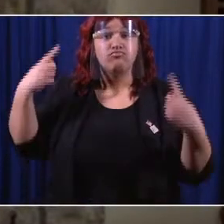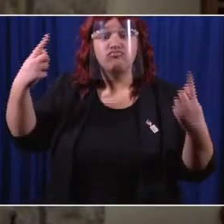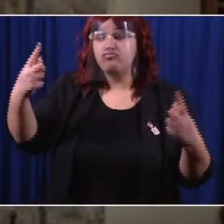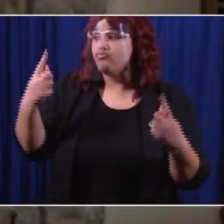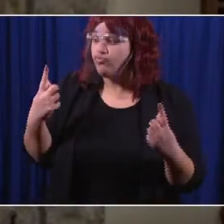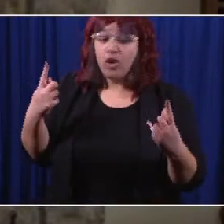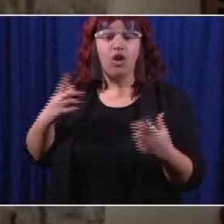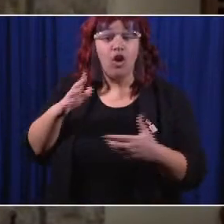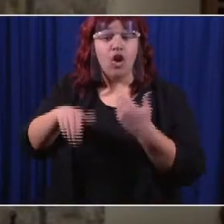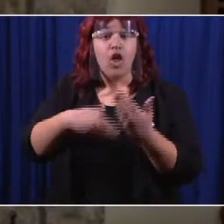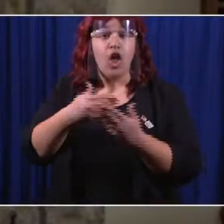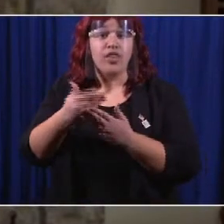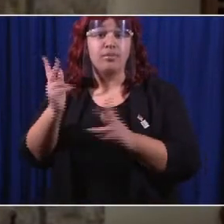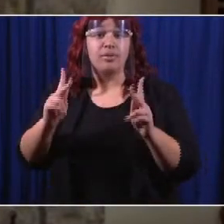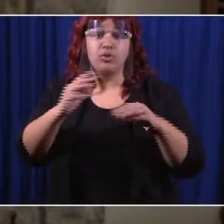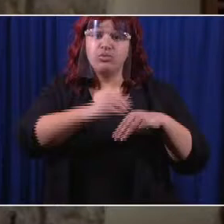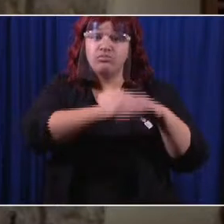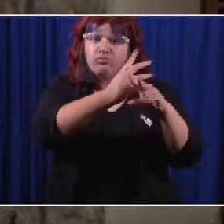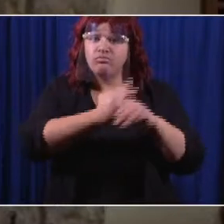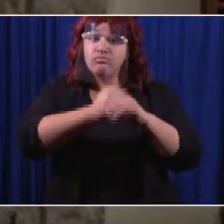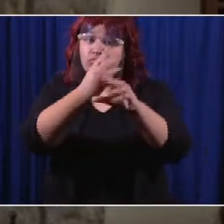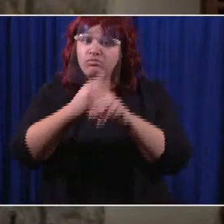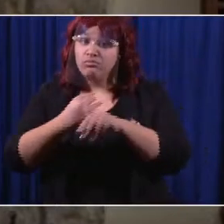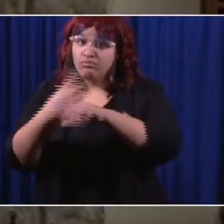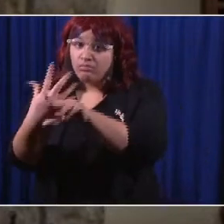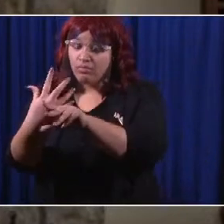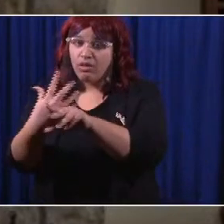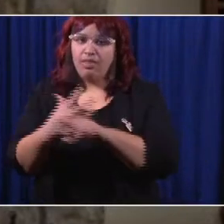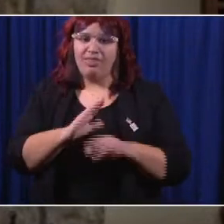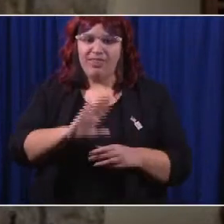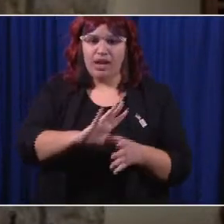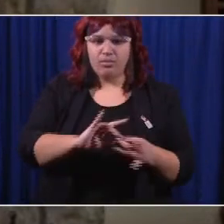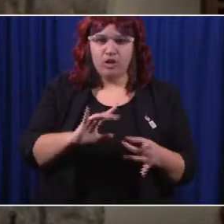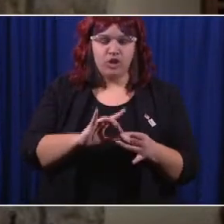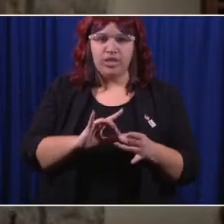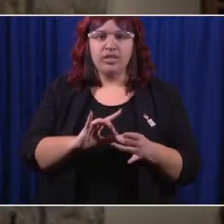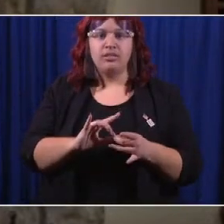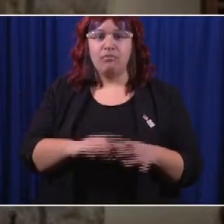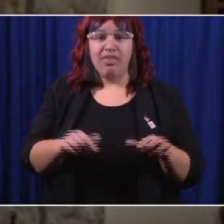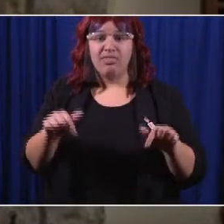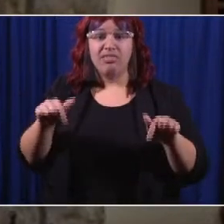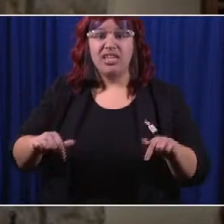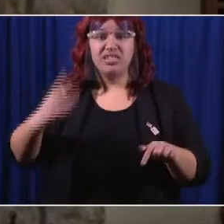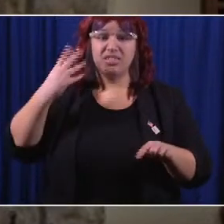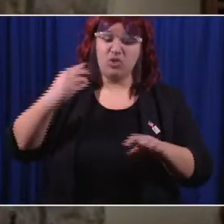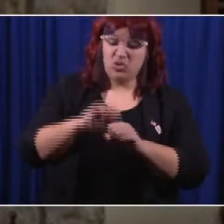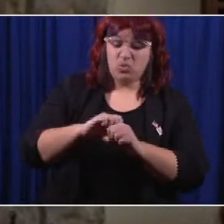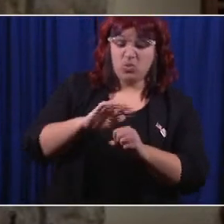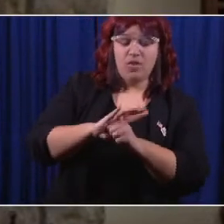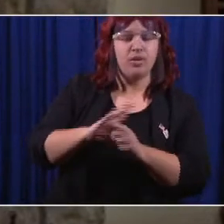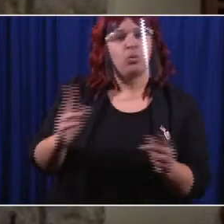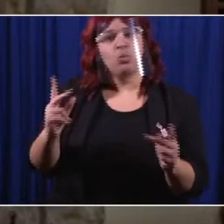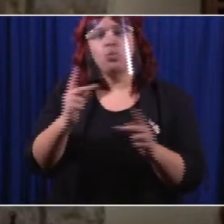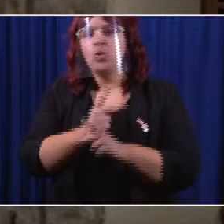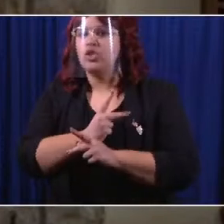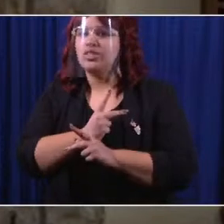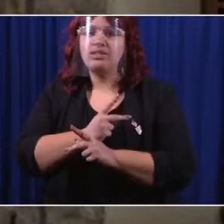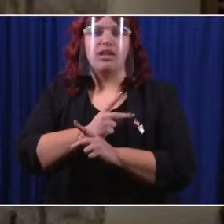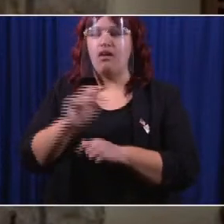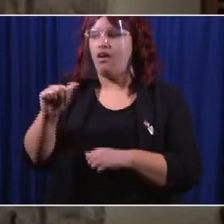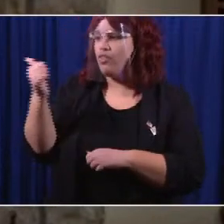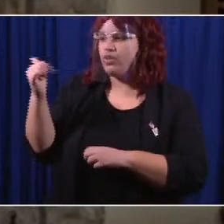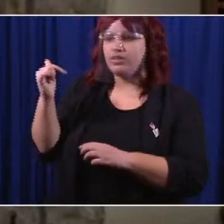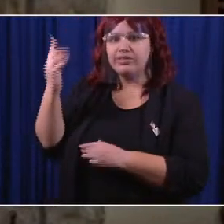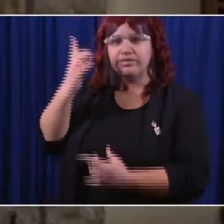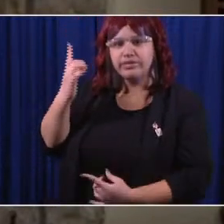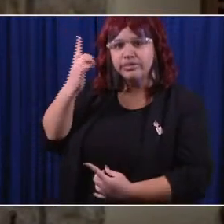in some way or another how this is the worst things have ever been in Ohio hospitals and throughout the state. And